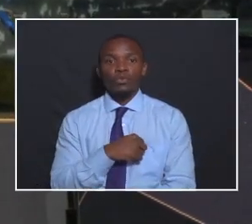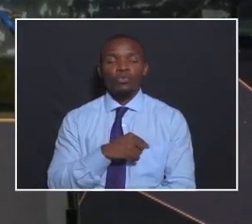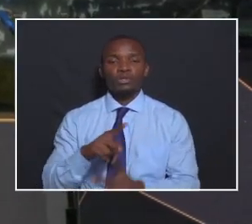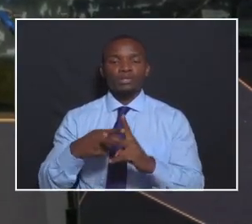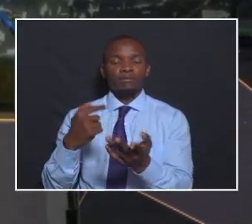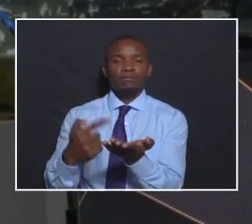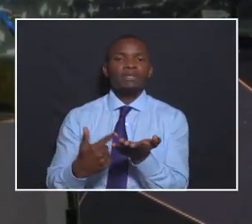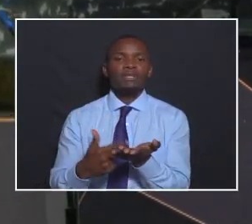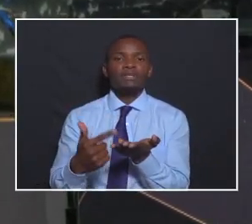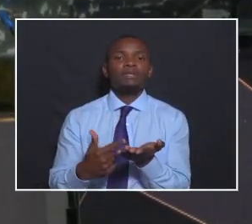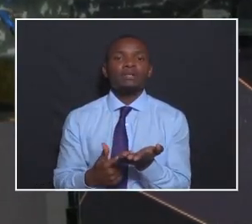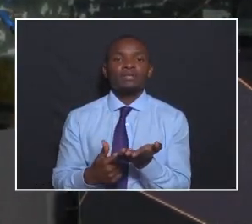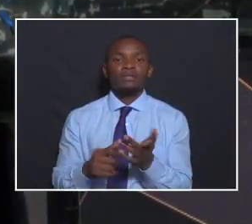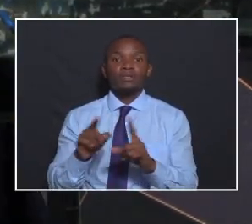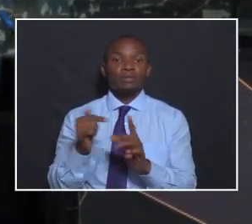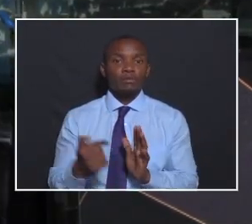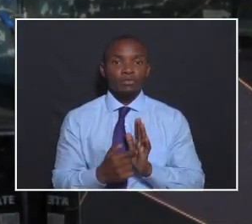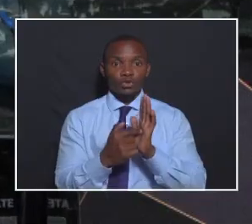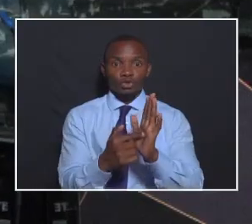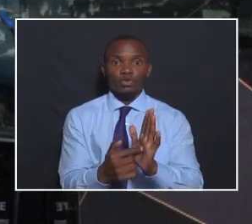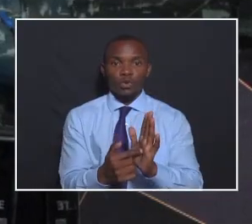conversations and to showcase